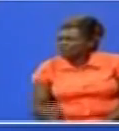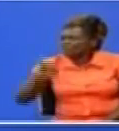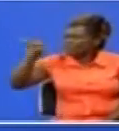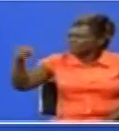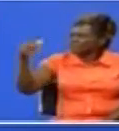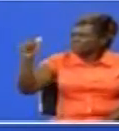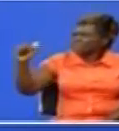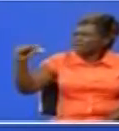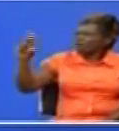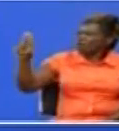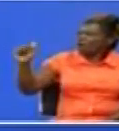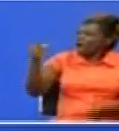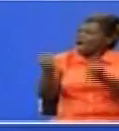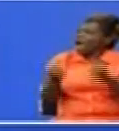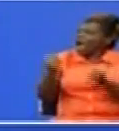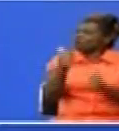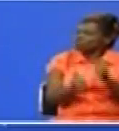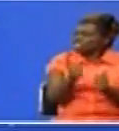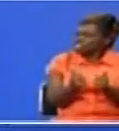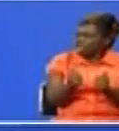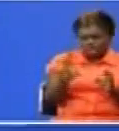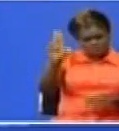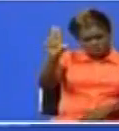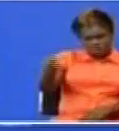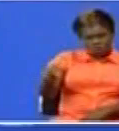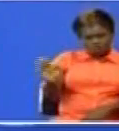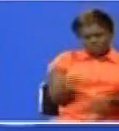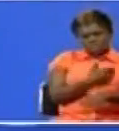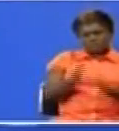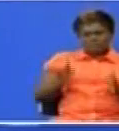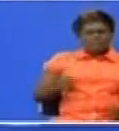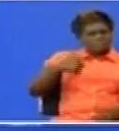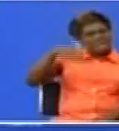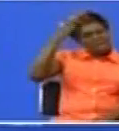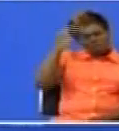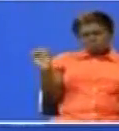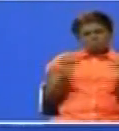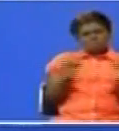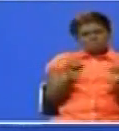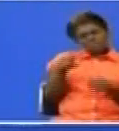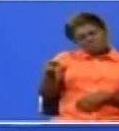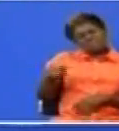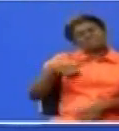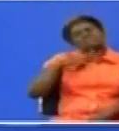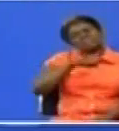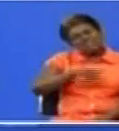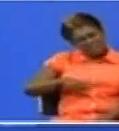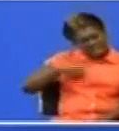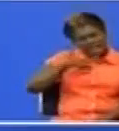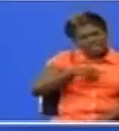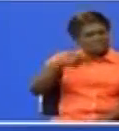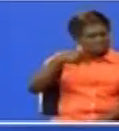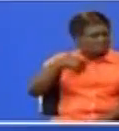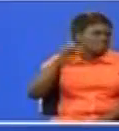Jaguar. Like the car? The artist, the Kenyan artist. I don't know the guy. You know, like, he's actually fortunate because I knew about